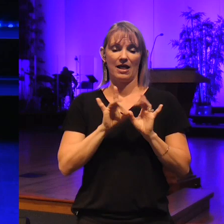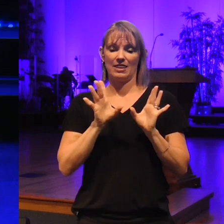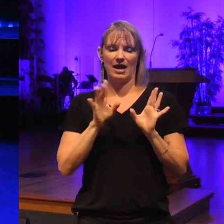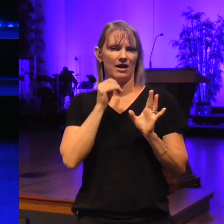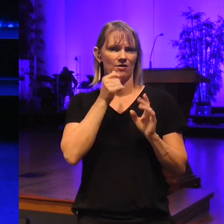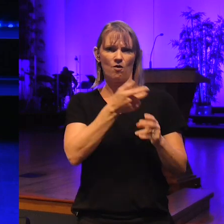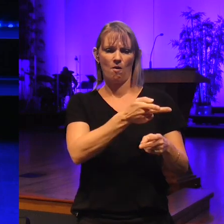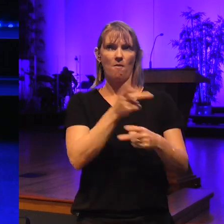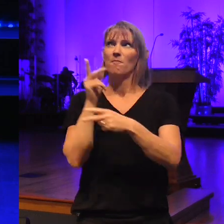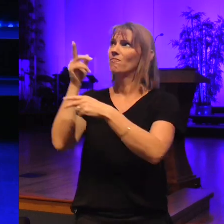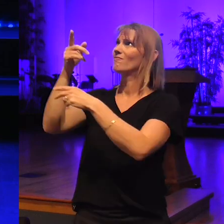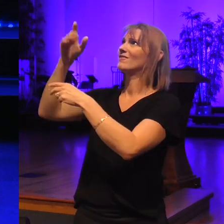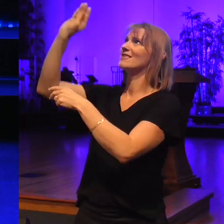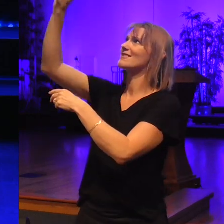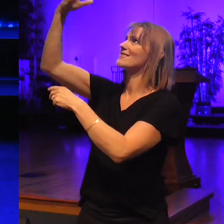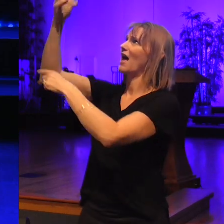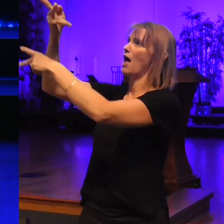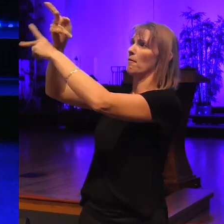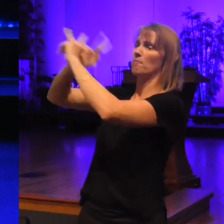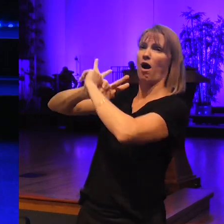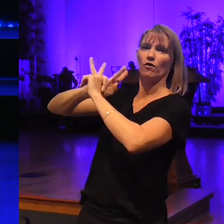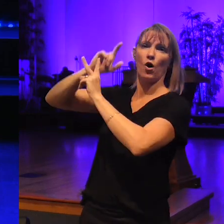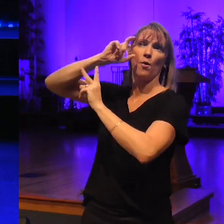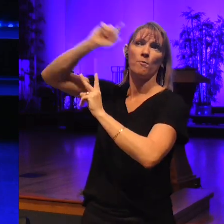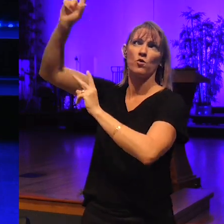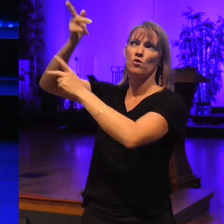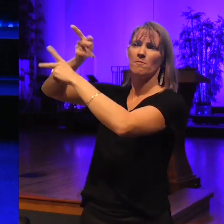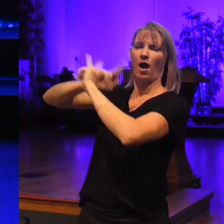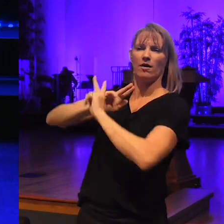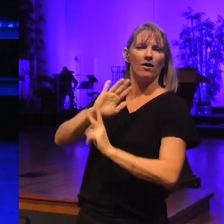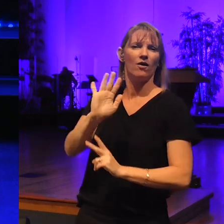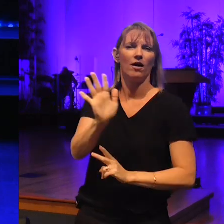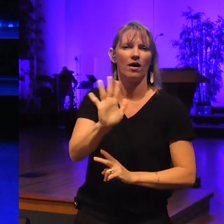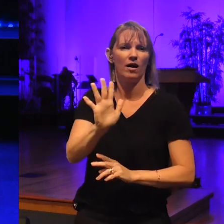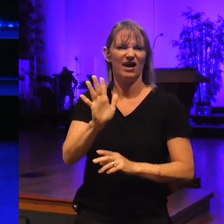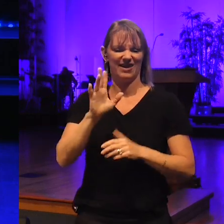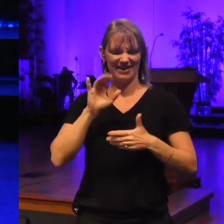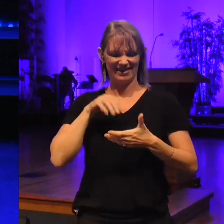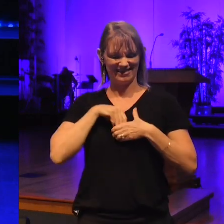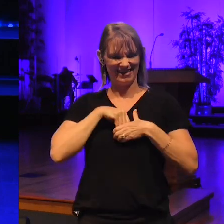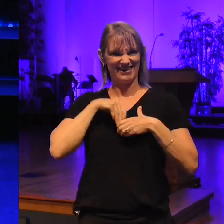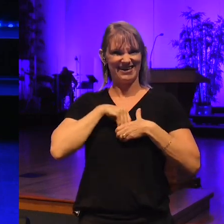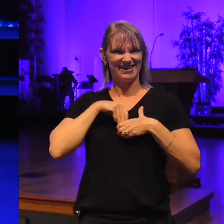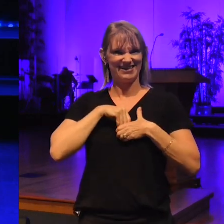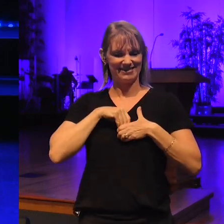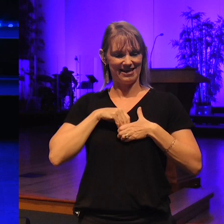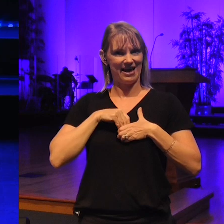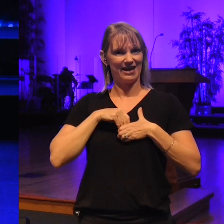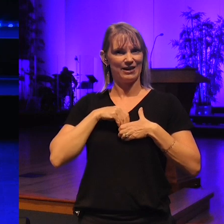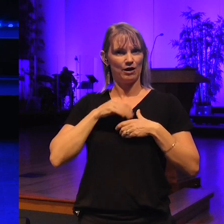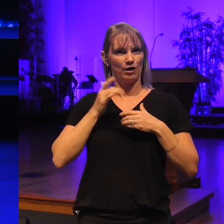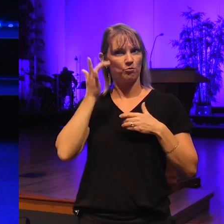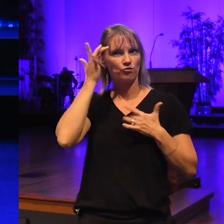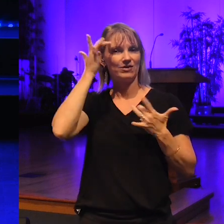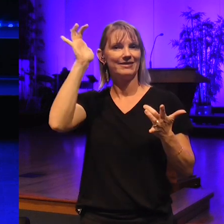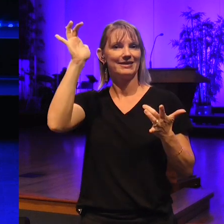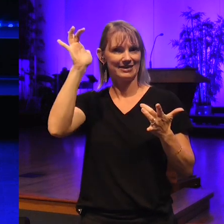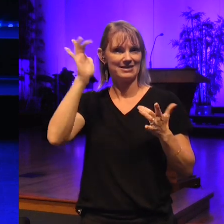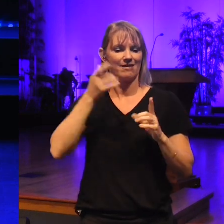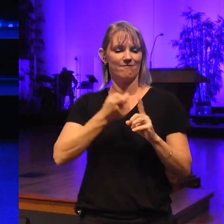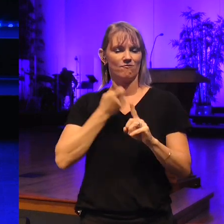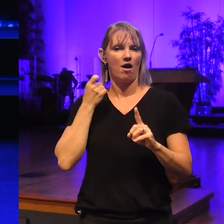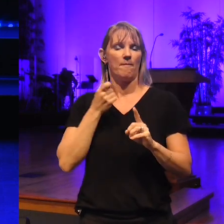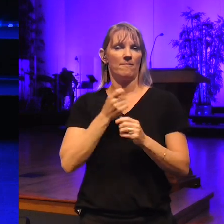borrowed from the sun or the moon above. It is the radiance, inner brilliance, born of divine